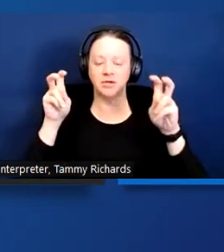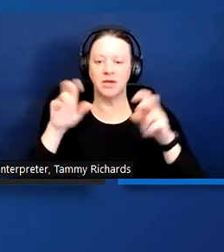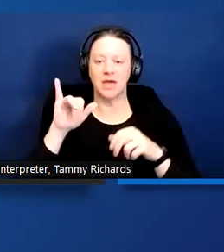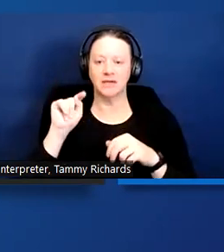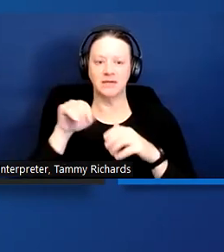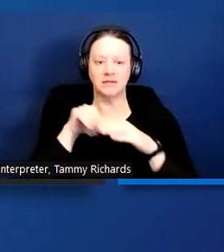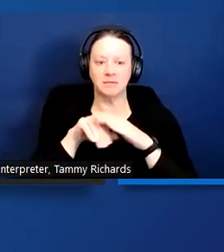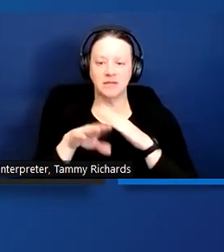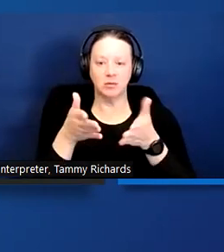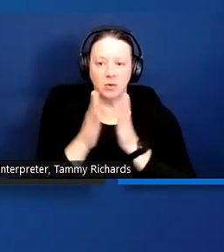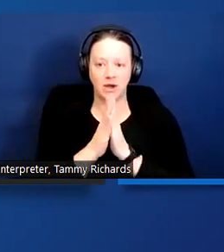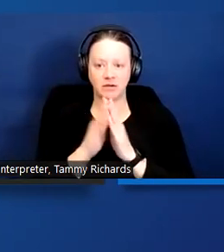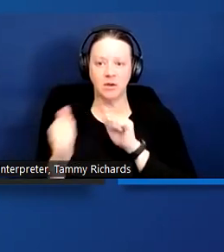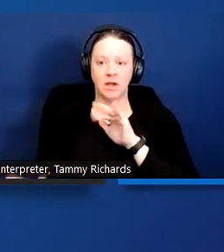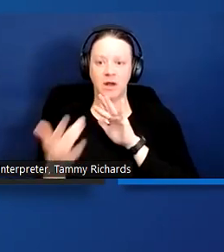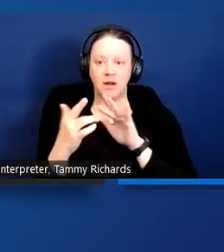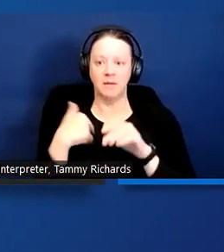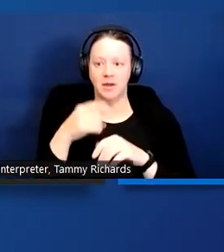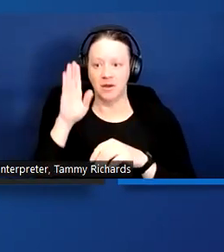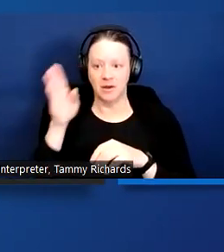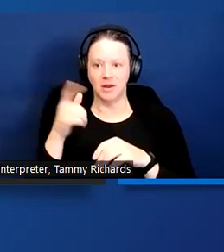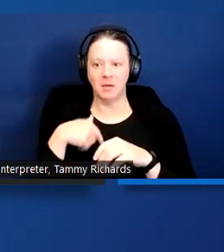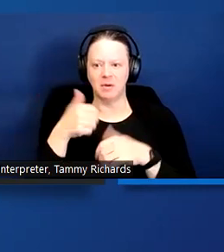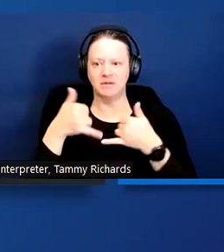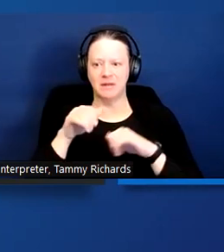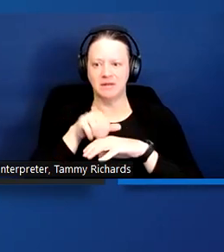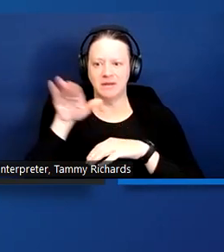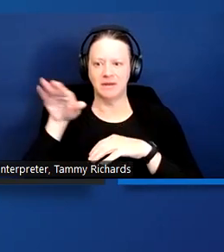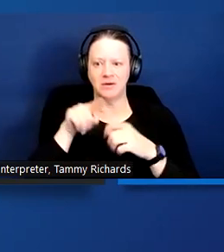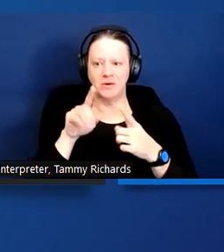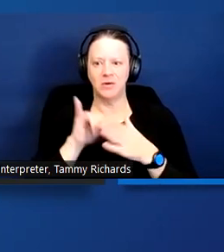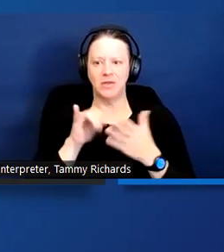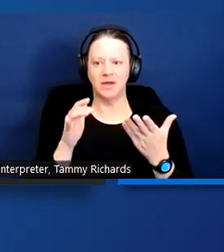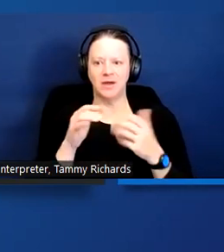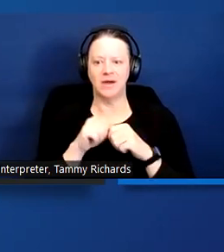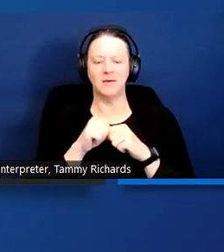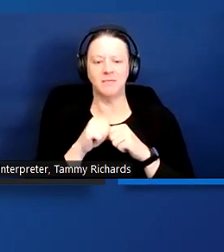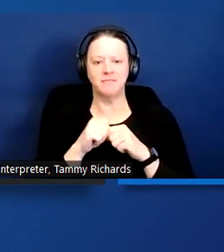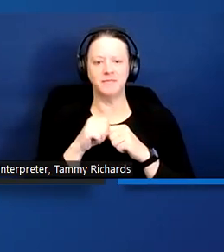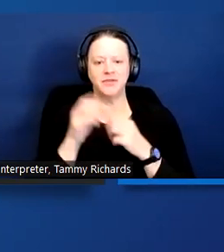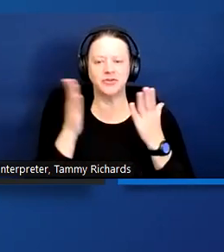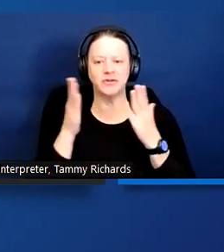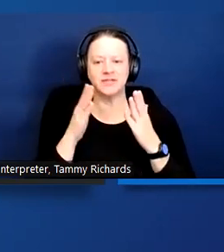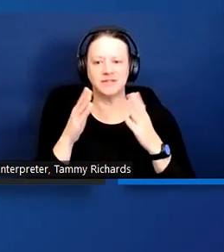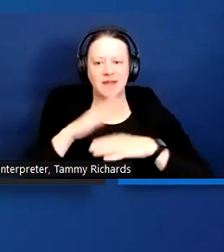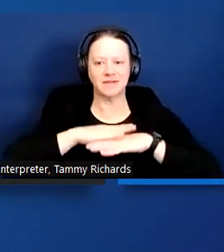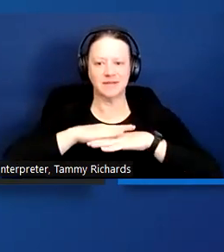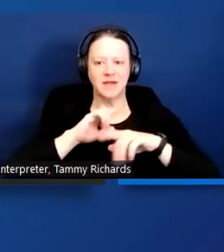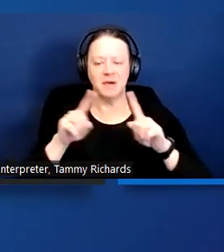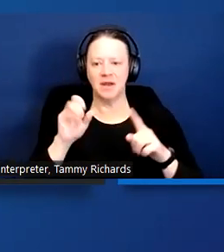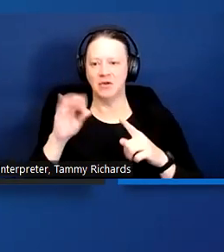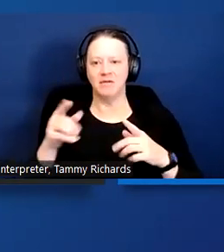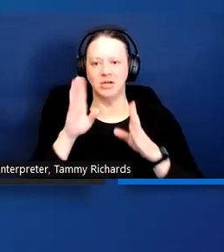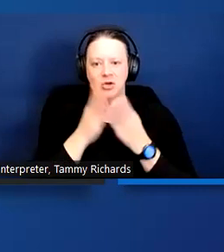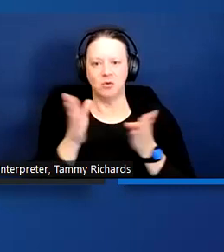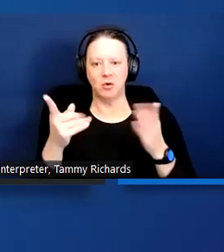to. In cases like that, I'll still send you the service desk, but everything else will, and if you just have general questions,